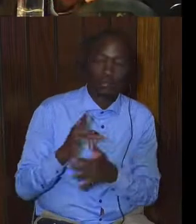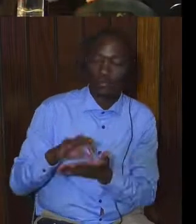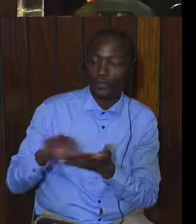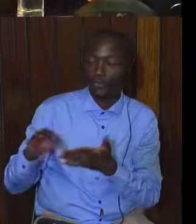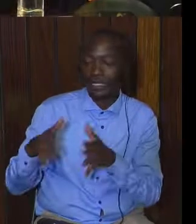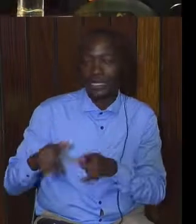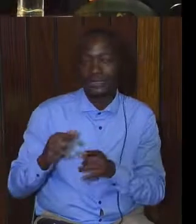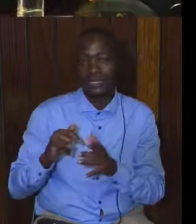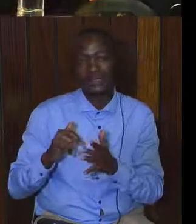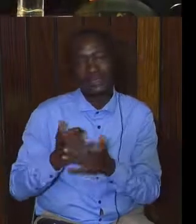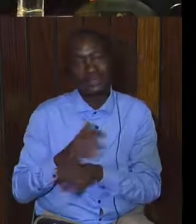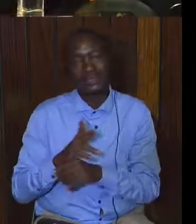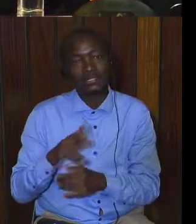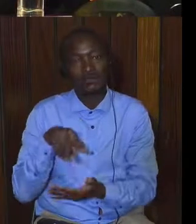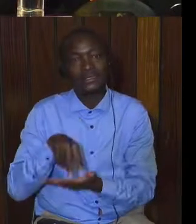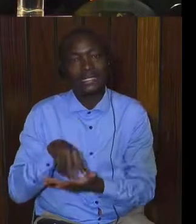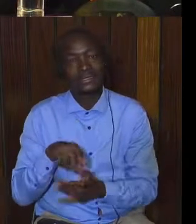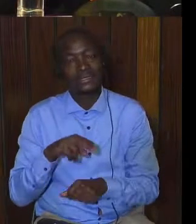standing time.